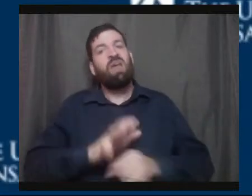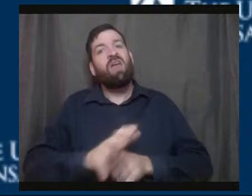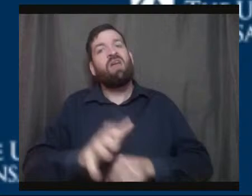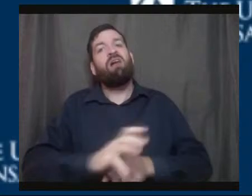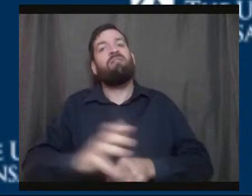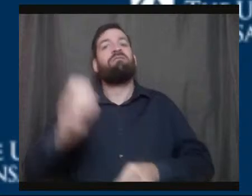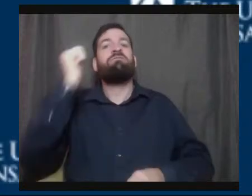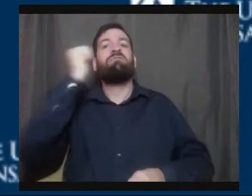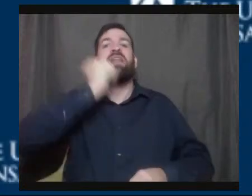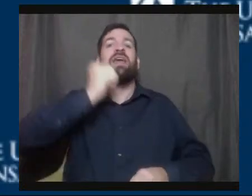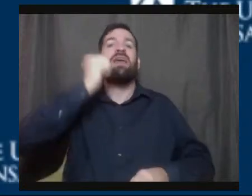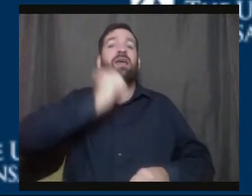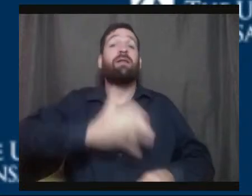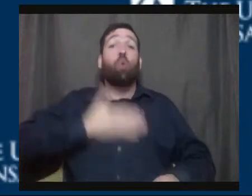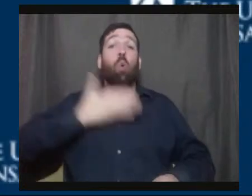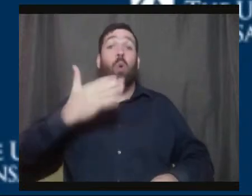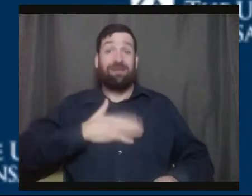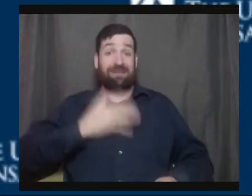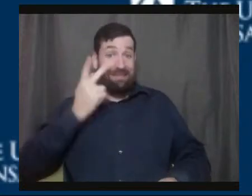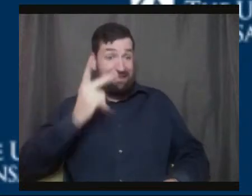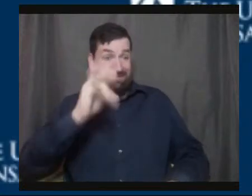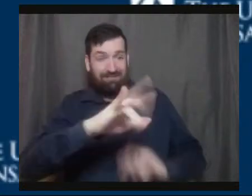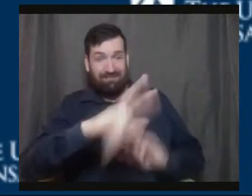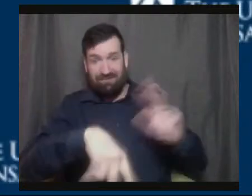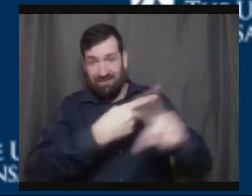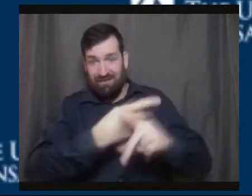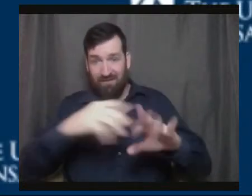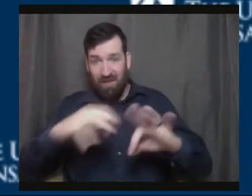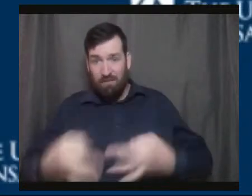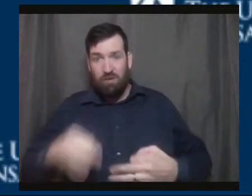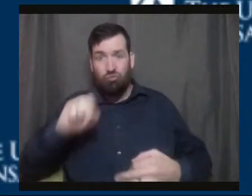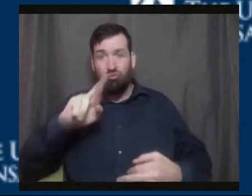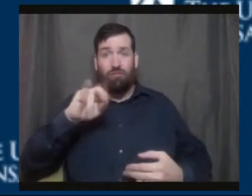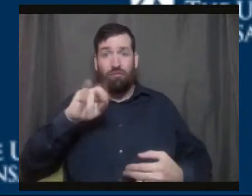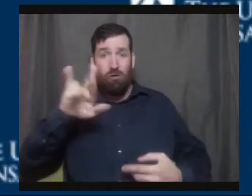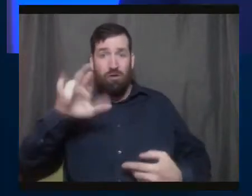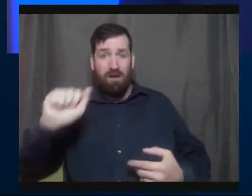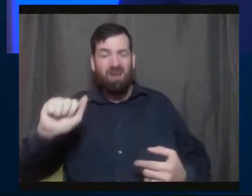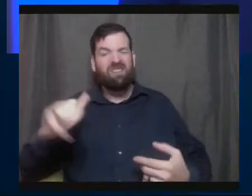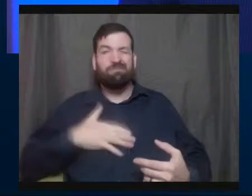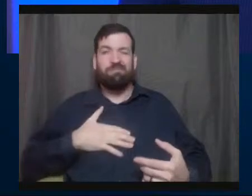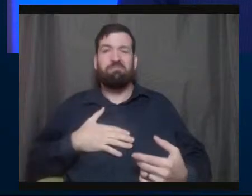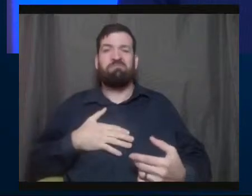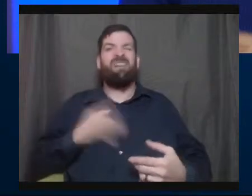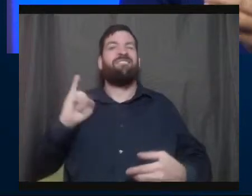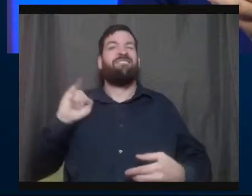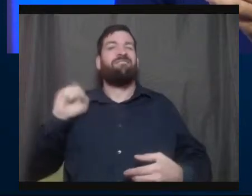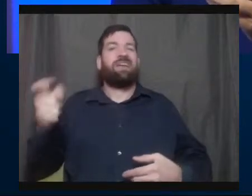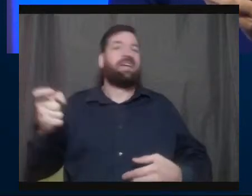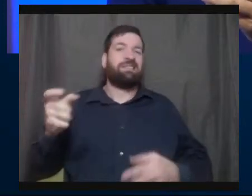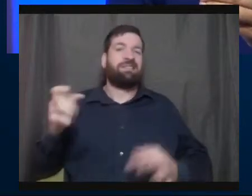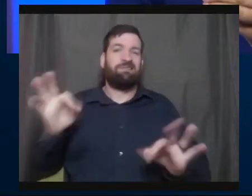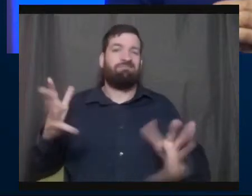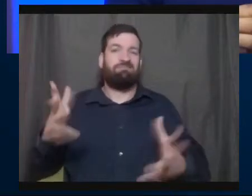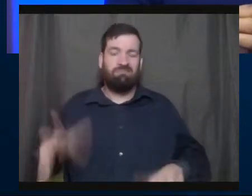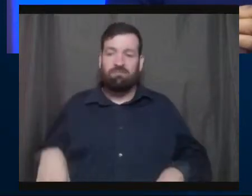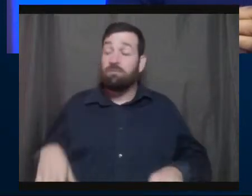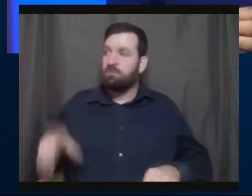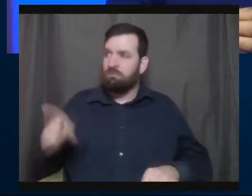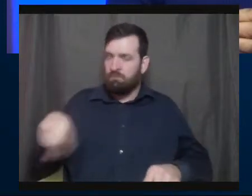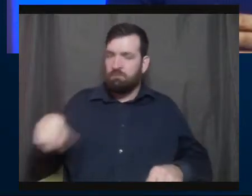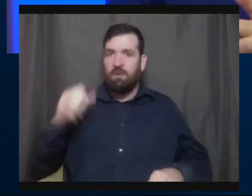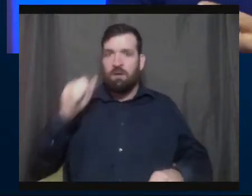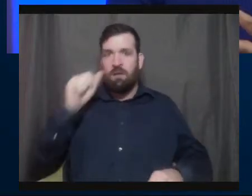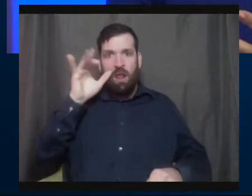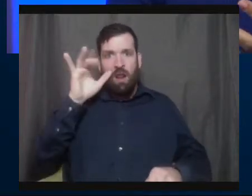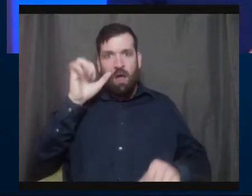in seeing families like the Riveras that I get my fix from that standpoint. Right. And I'm always just in awe that these folks have to lose so much